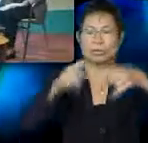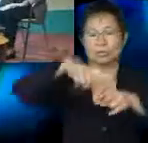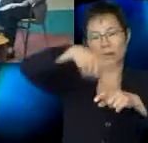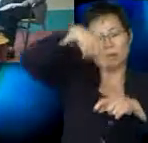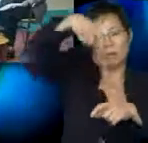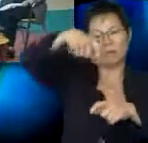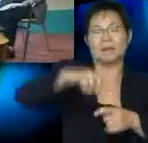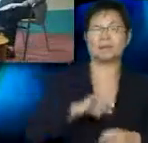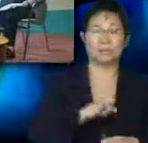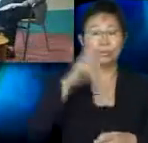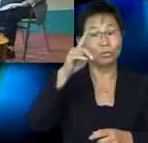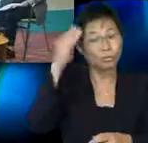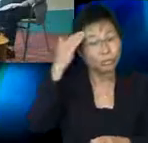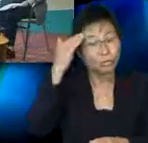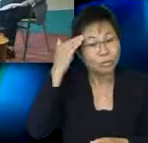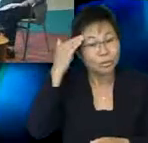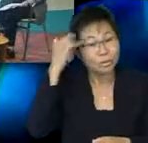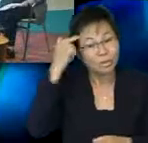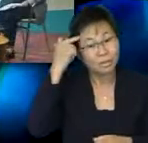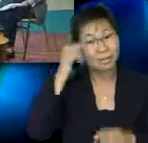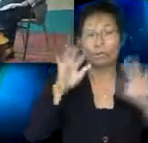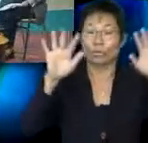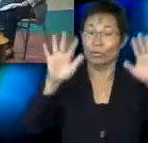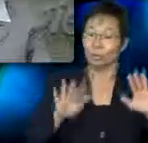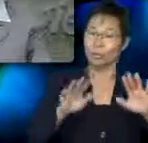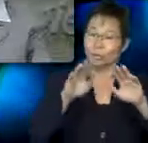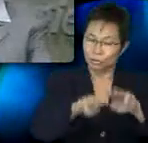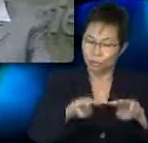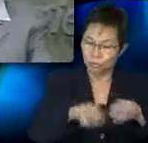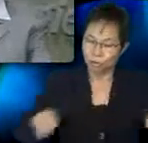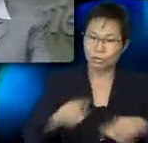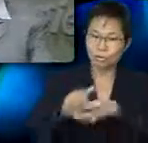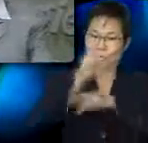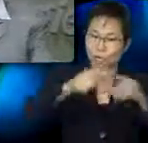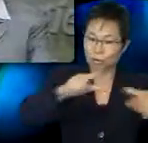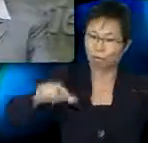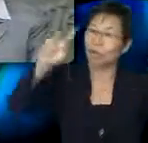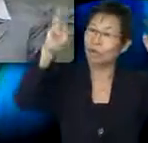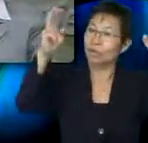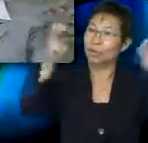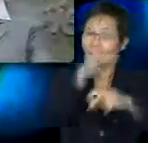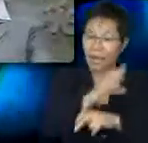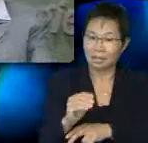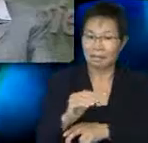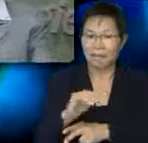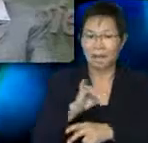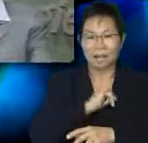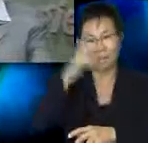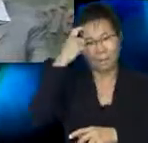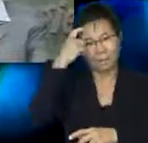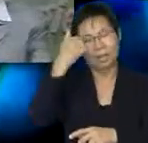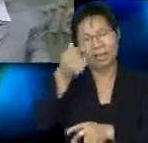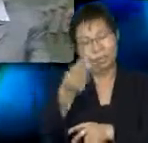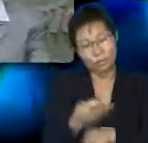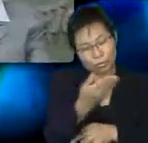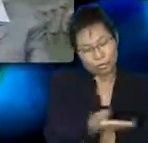Don't you think it's wonderful how the students are able to use language in context? All right, I think there are a